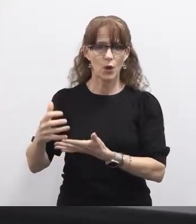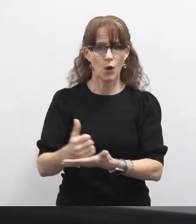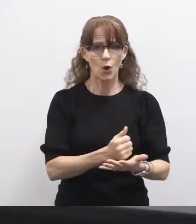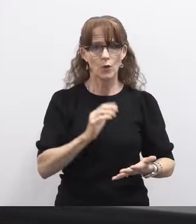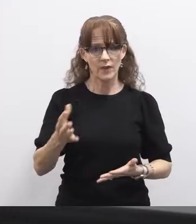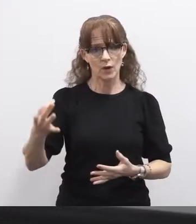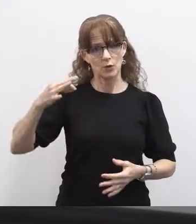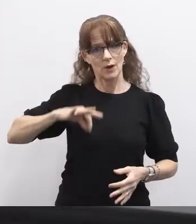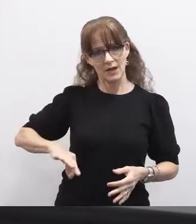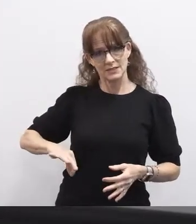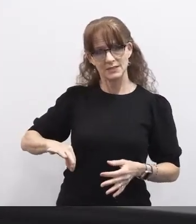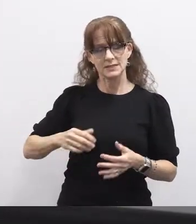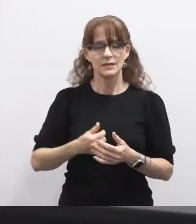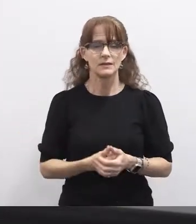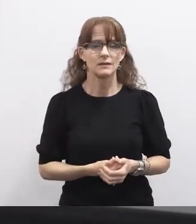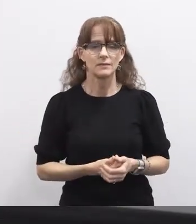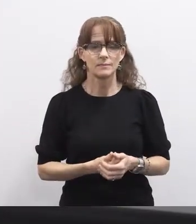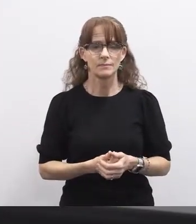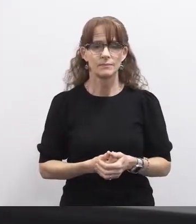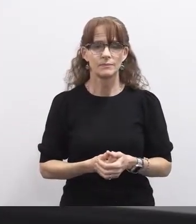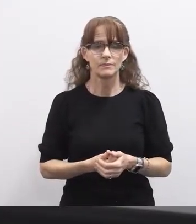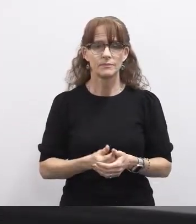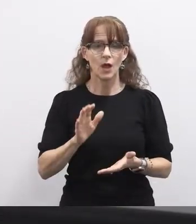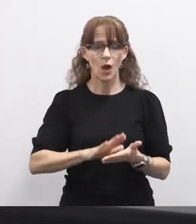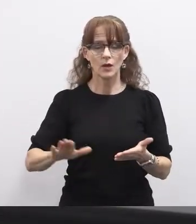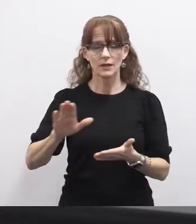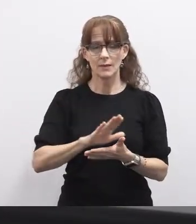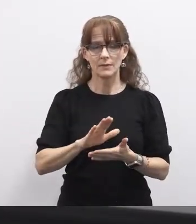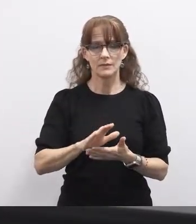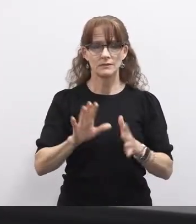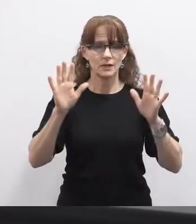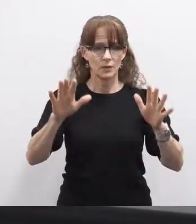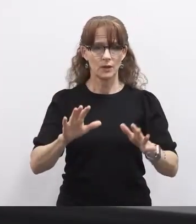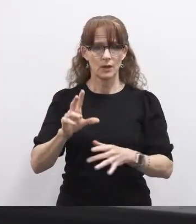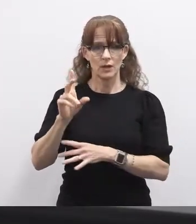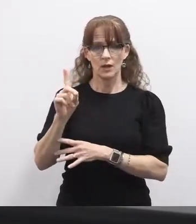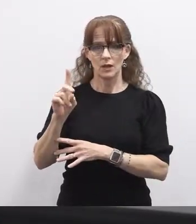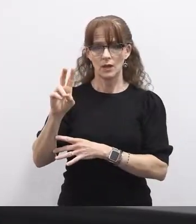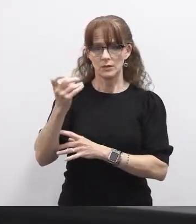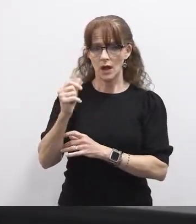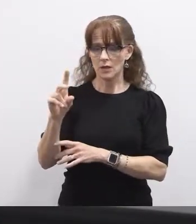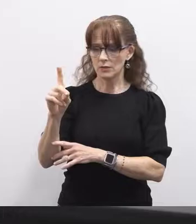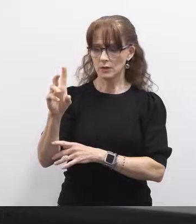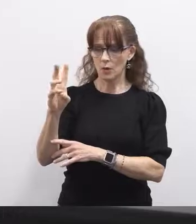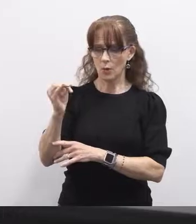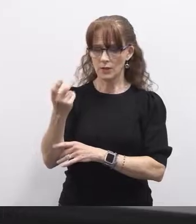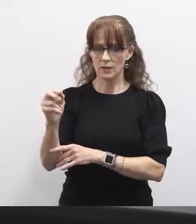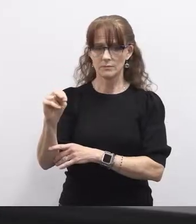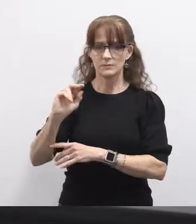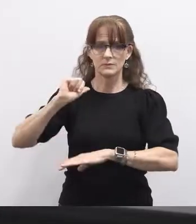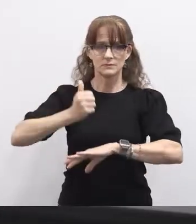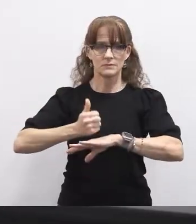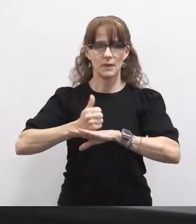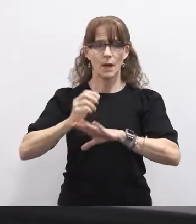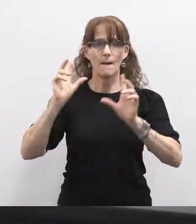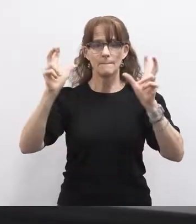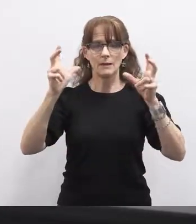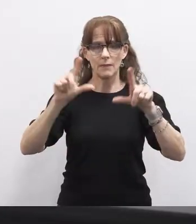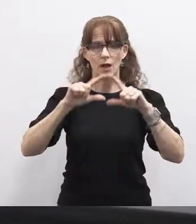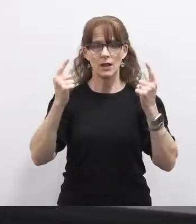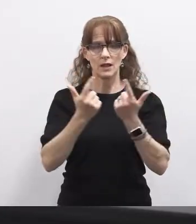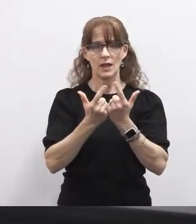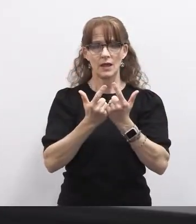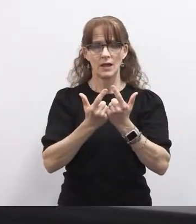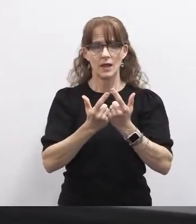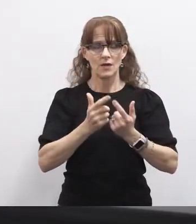credits. On our campus, we have the fabulous Donald Williams, who has organized a basketball league for our theme